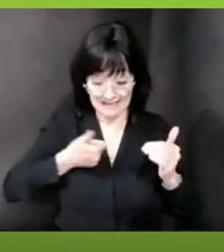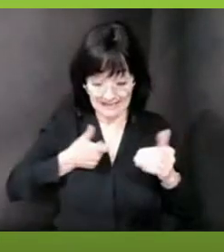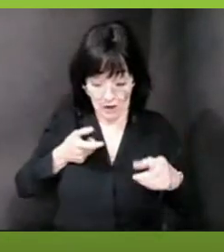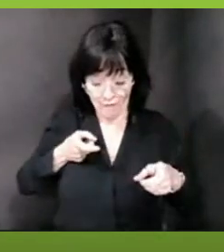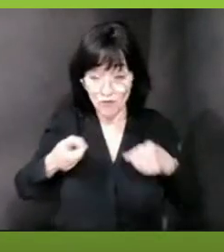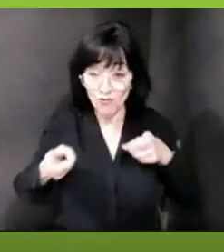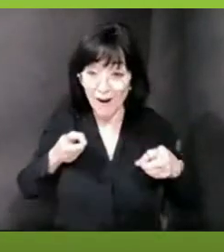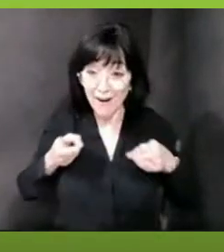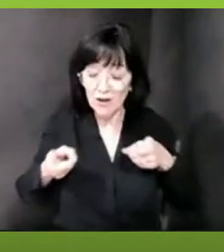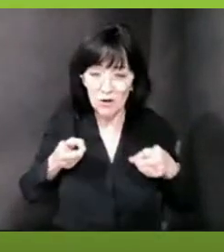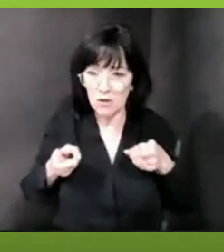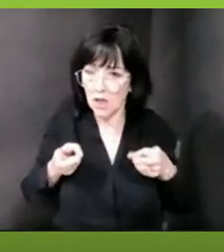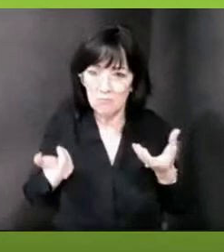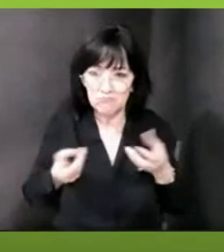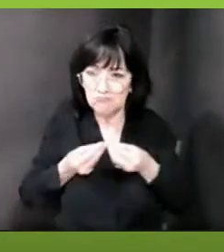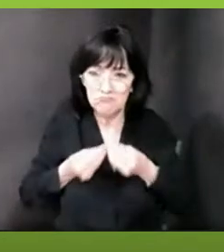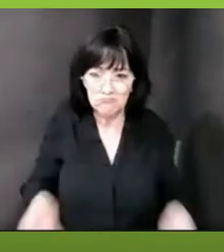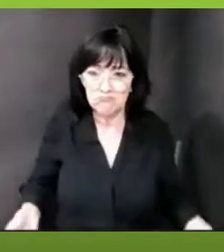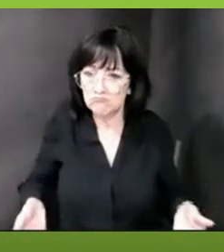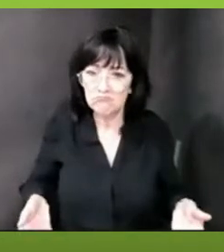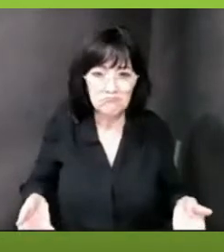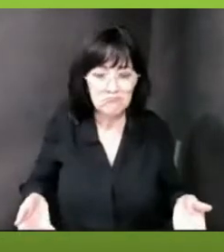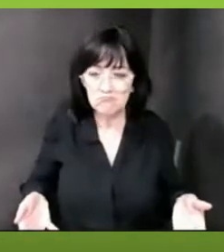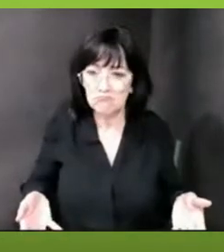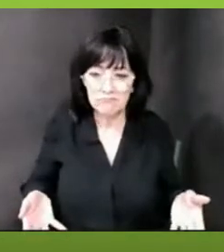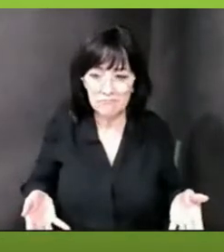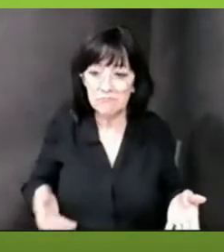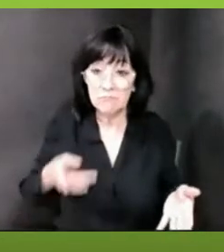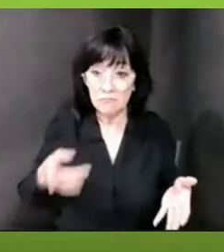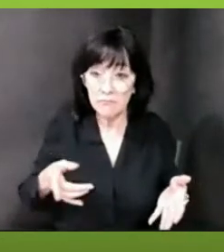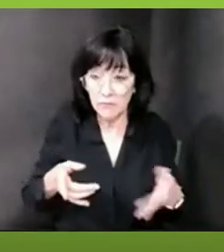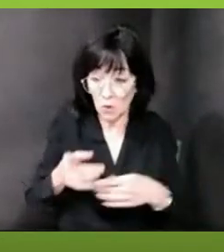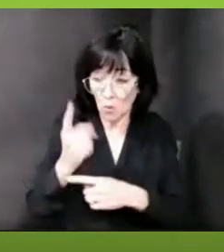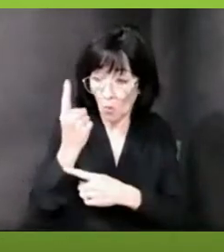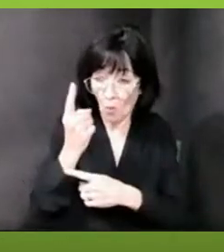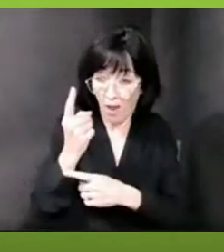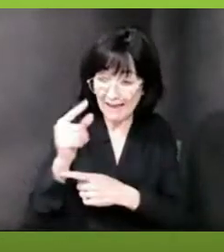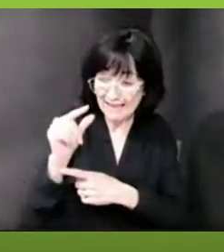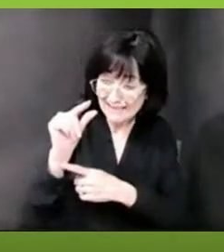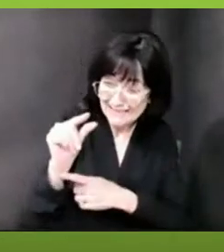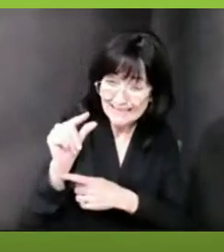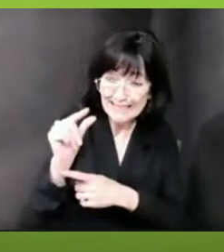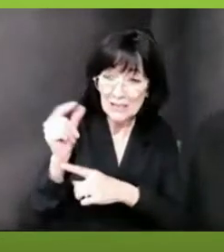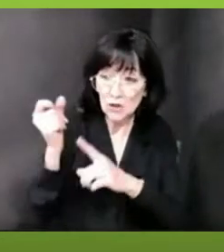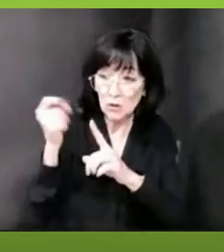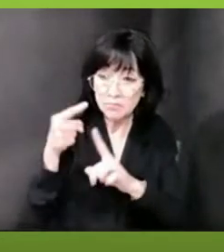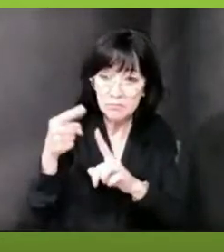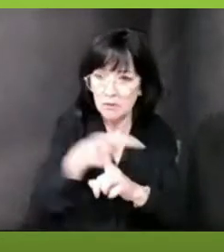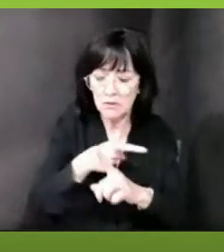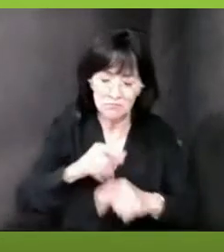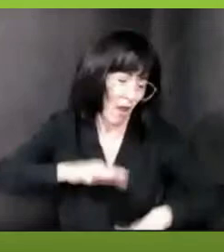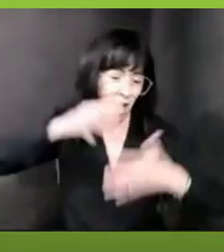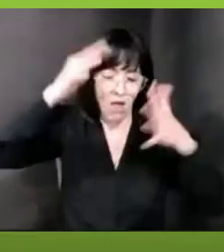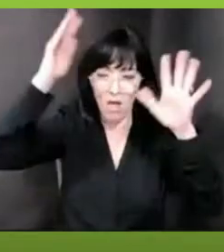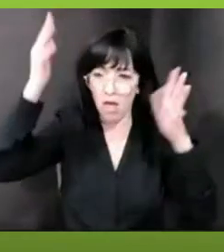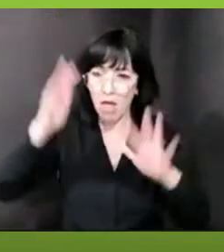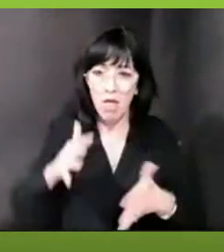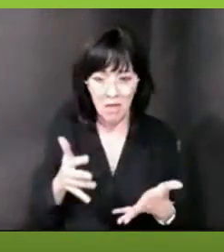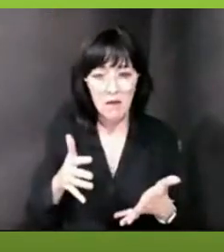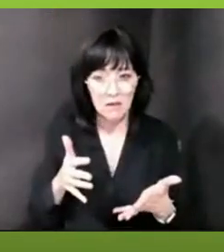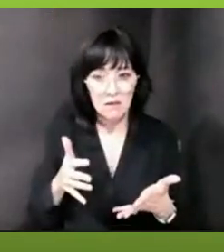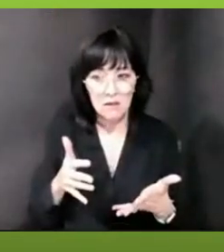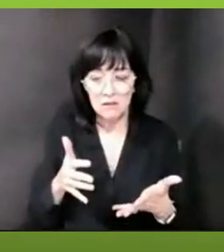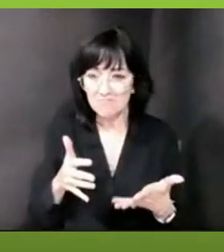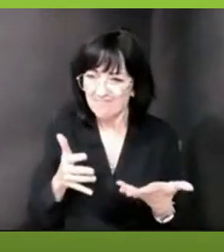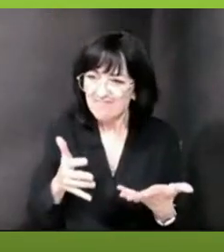they're challenged to cope with causes some outbursts, causes some maybe intense conflicts with their families or other people in the